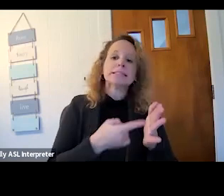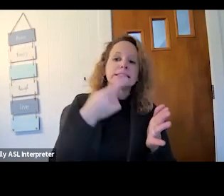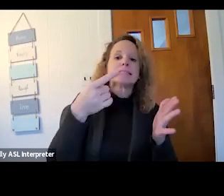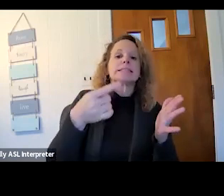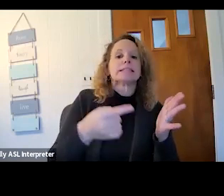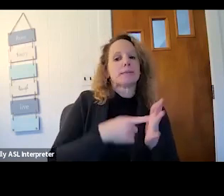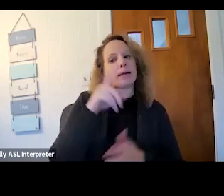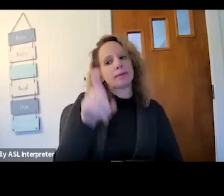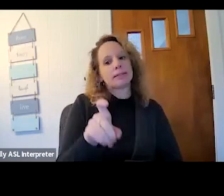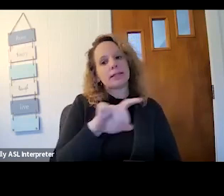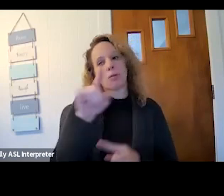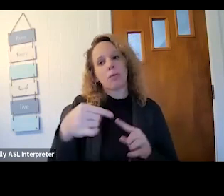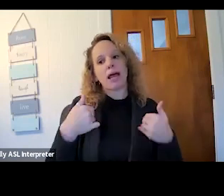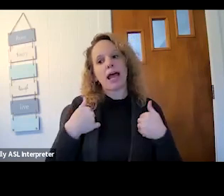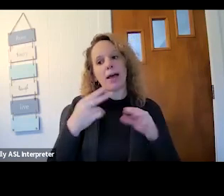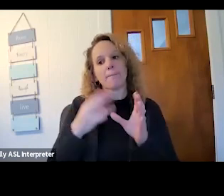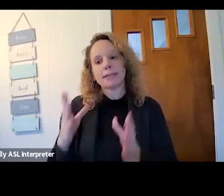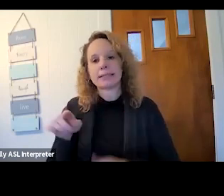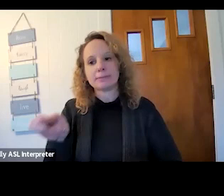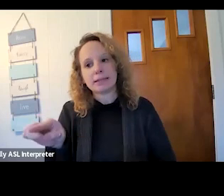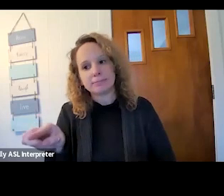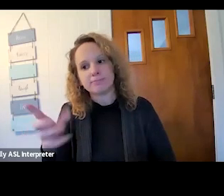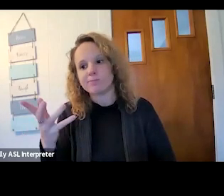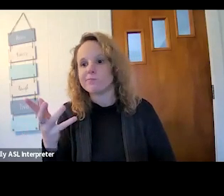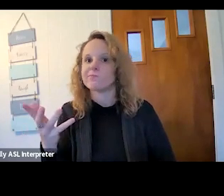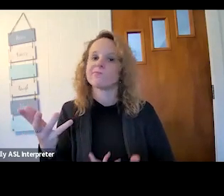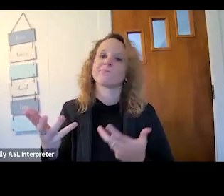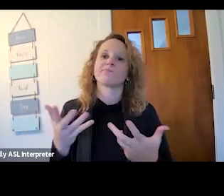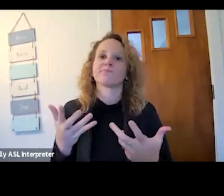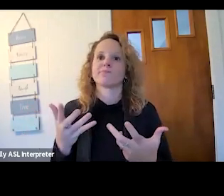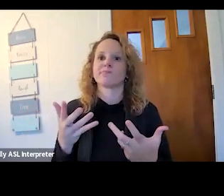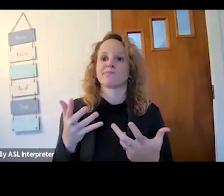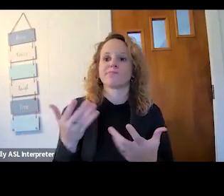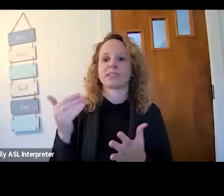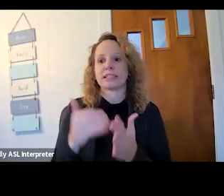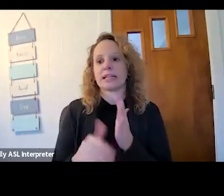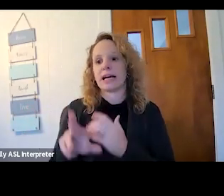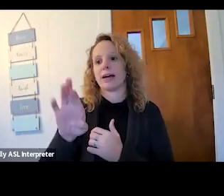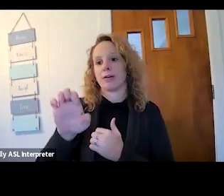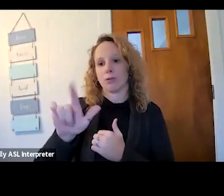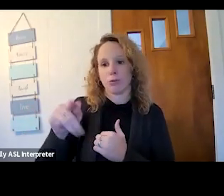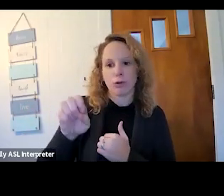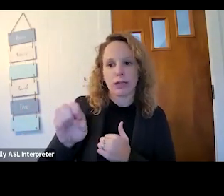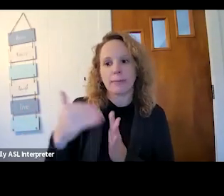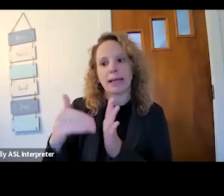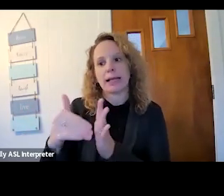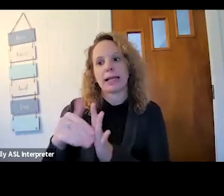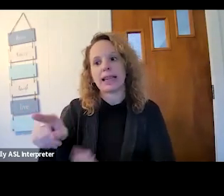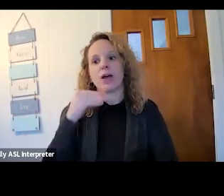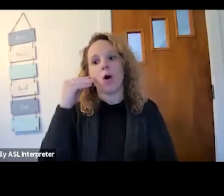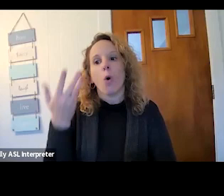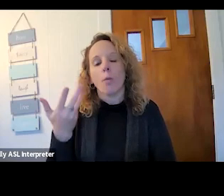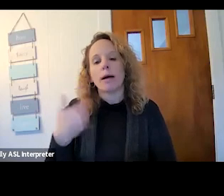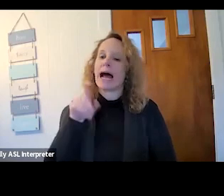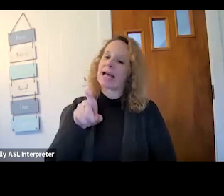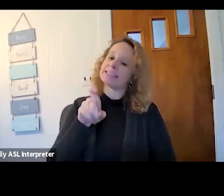is necessary when I have a participant who is relapsing time and time again and they're at home. I need